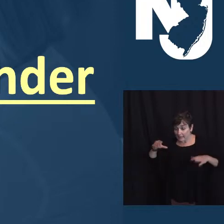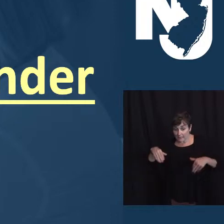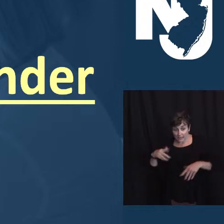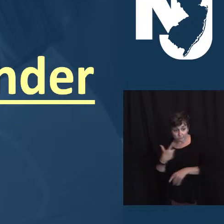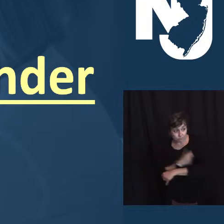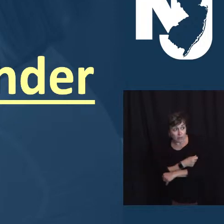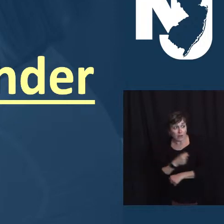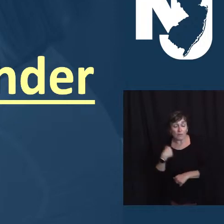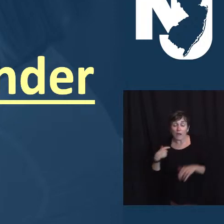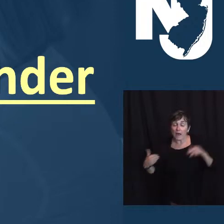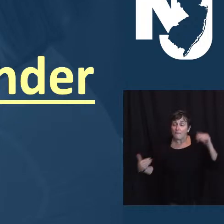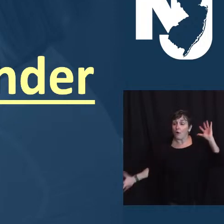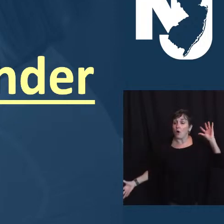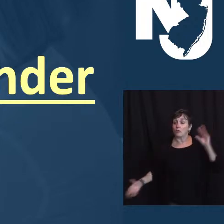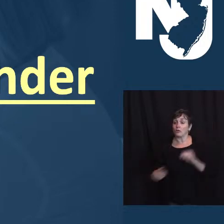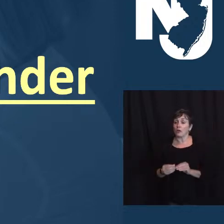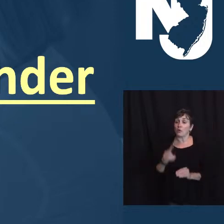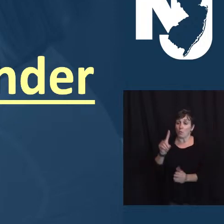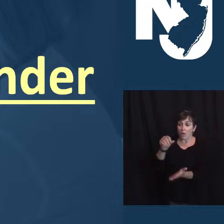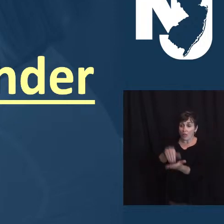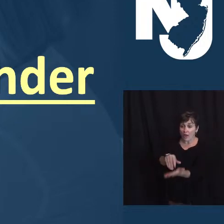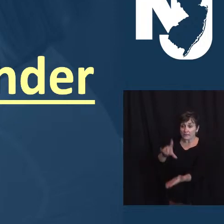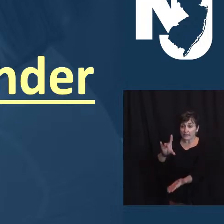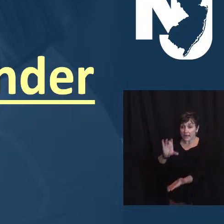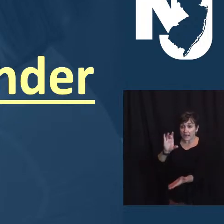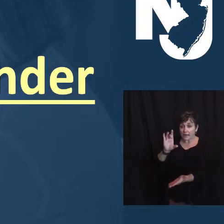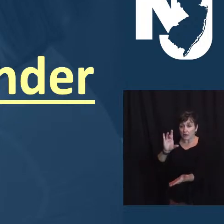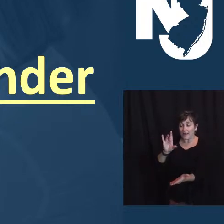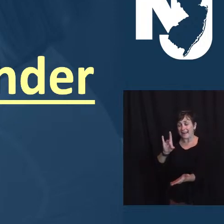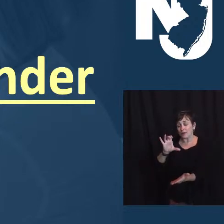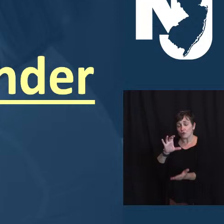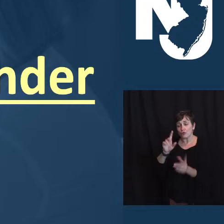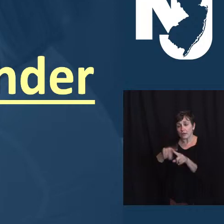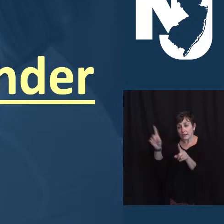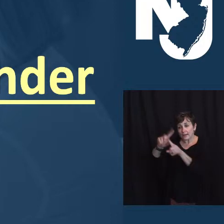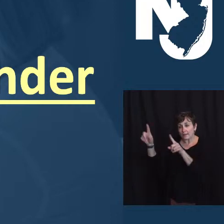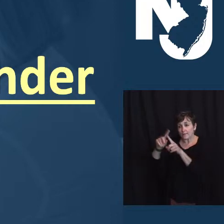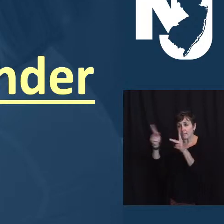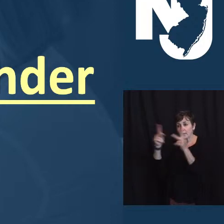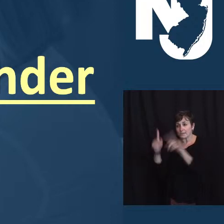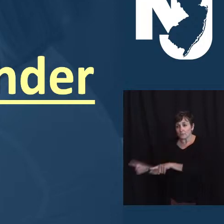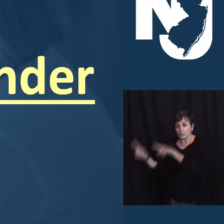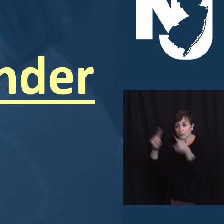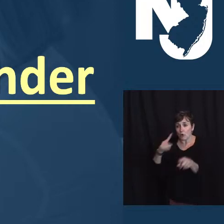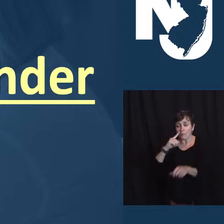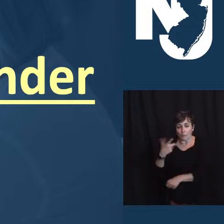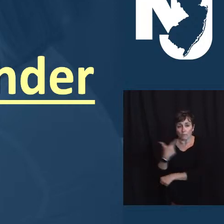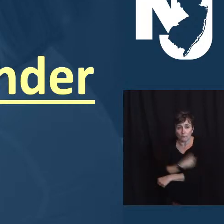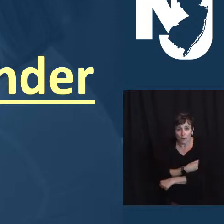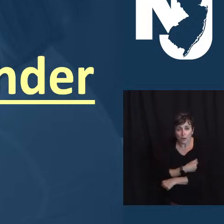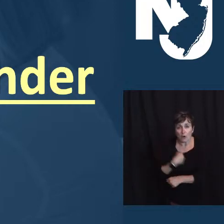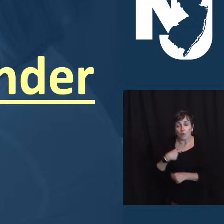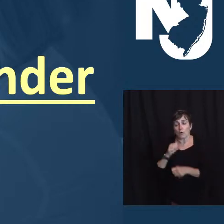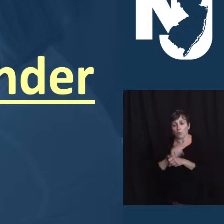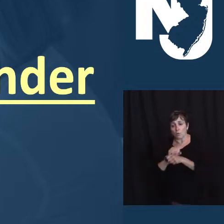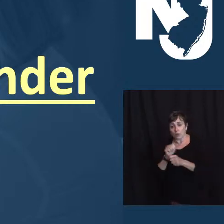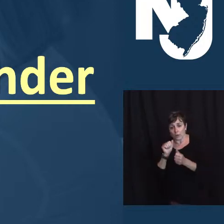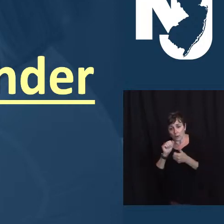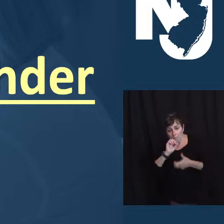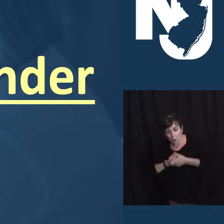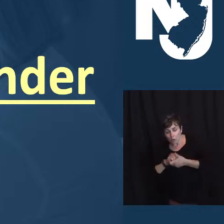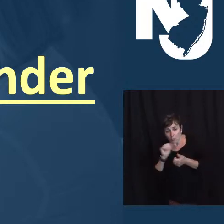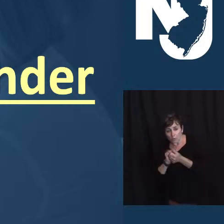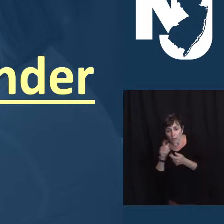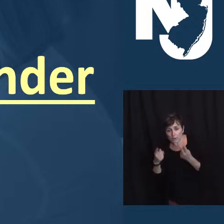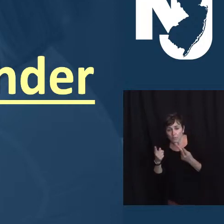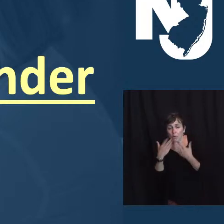1,800 locations across the state for you to visit. We are working with our faith communities through our Grateful for the Shot program to turn our